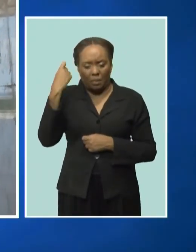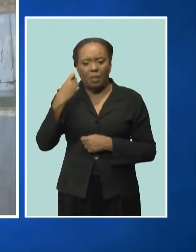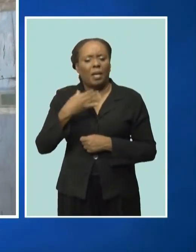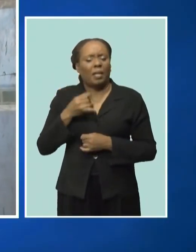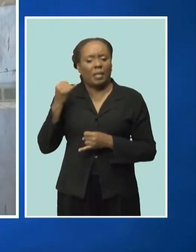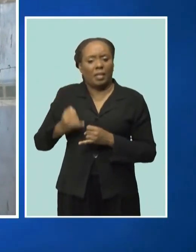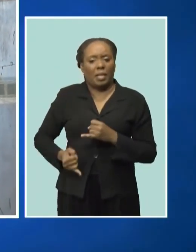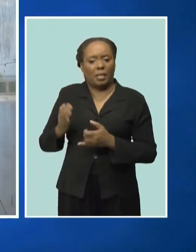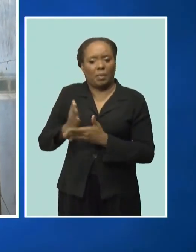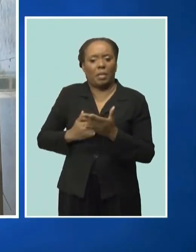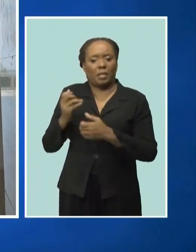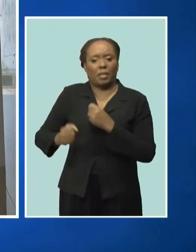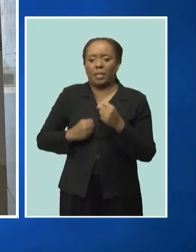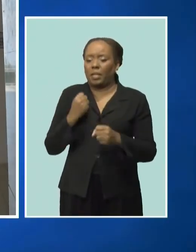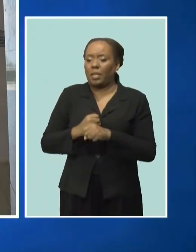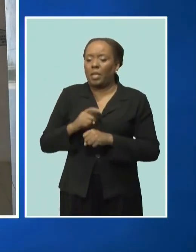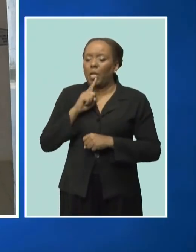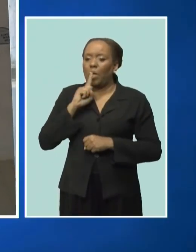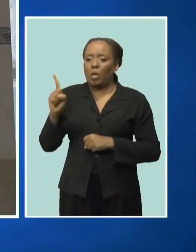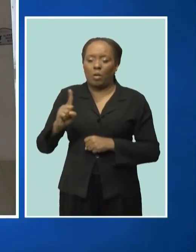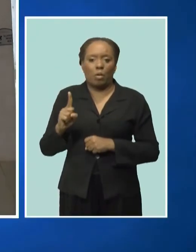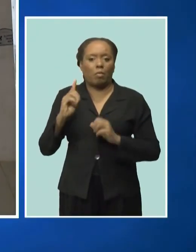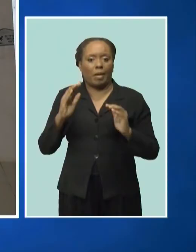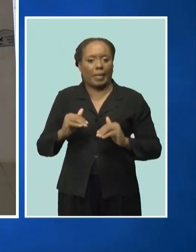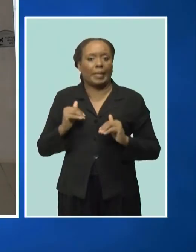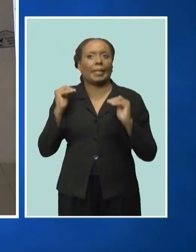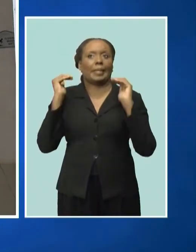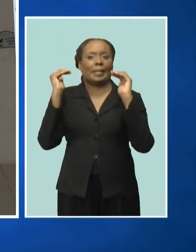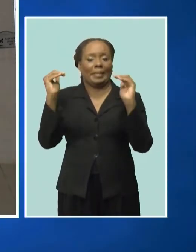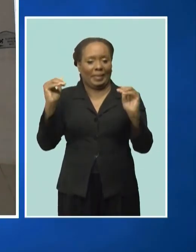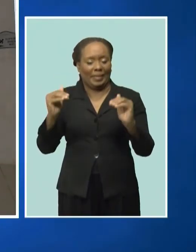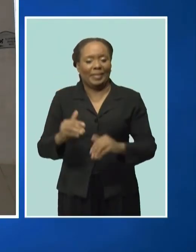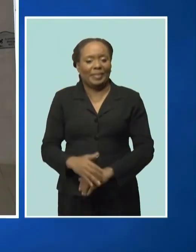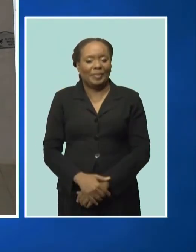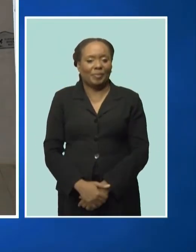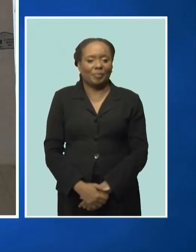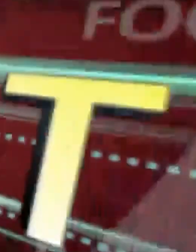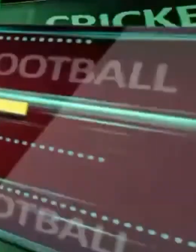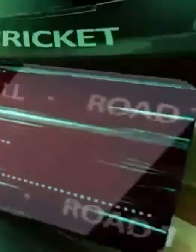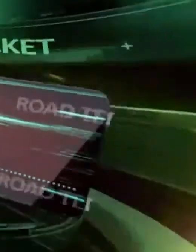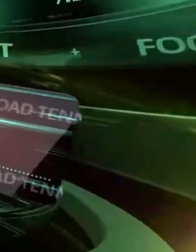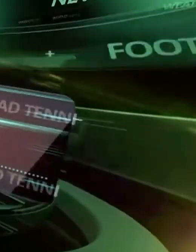this year are high. Trevor Thorpe for the Business Report.